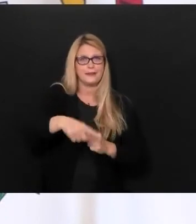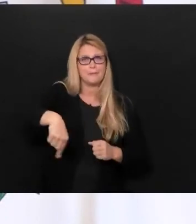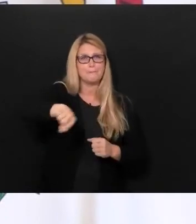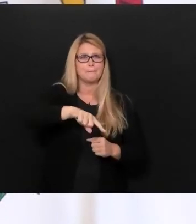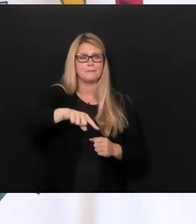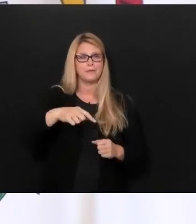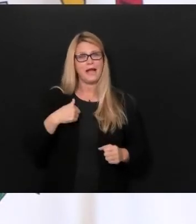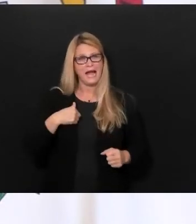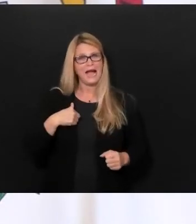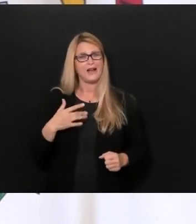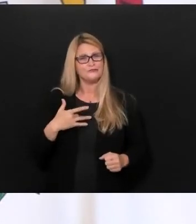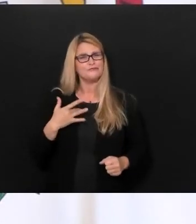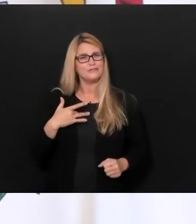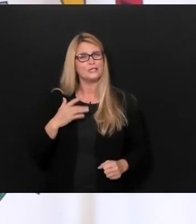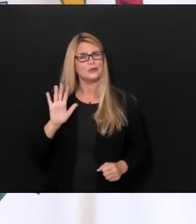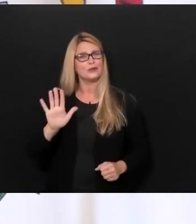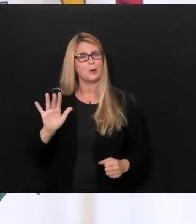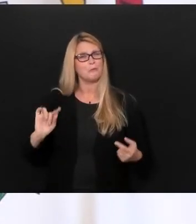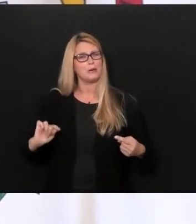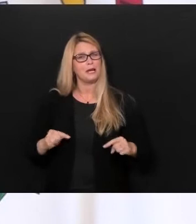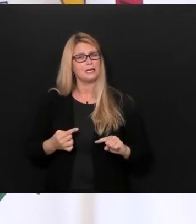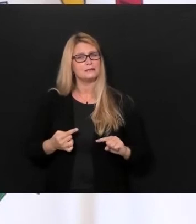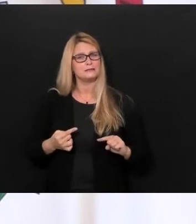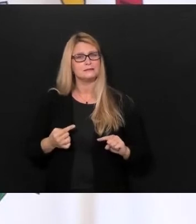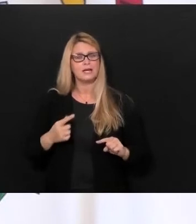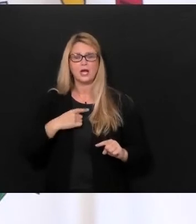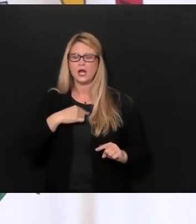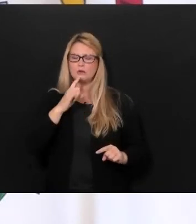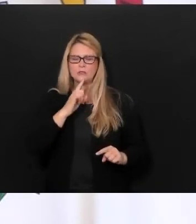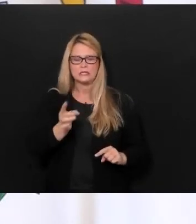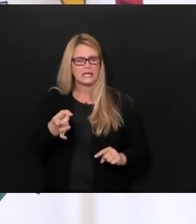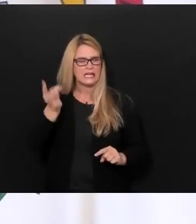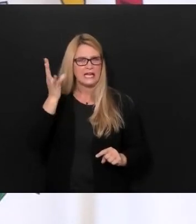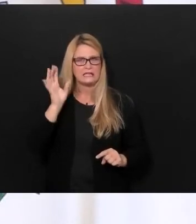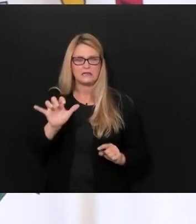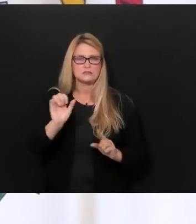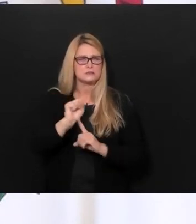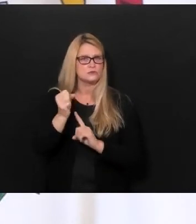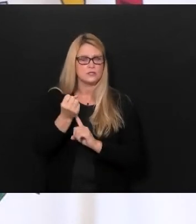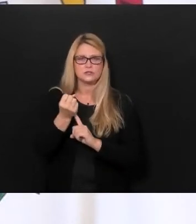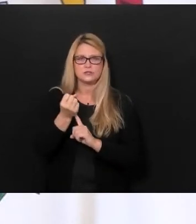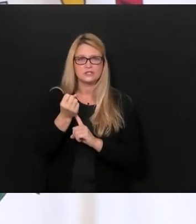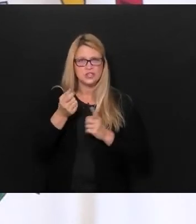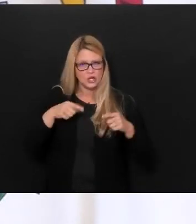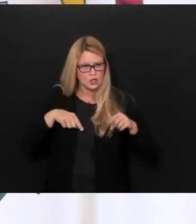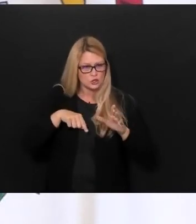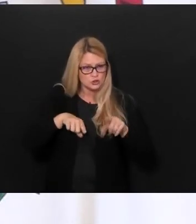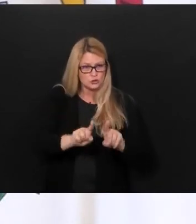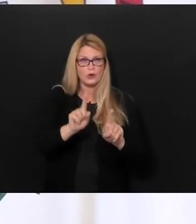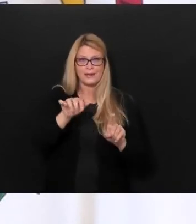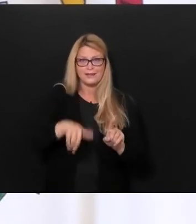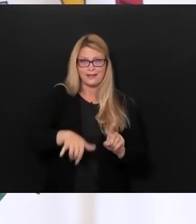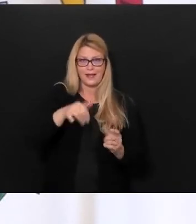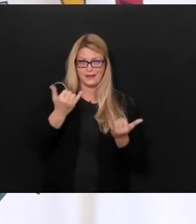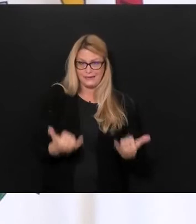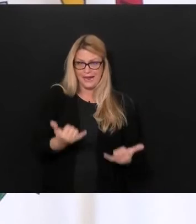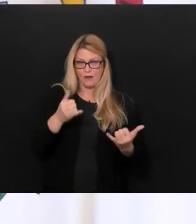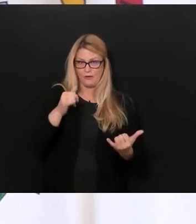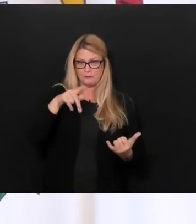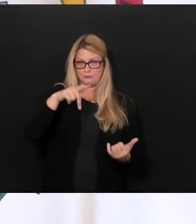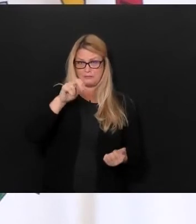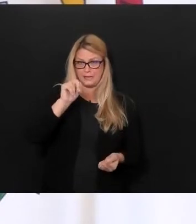I feel their pain, and I hate it like crazy. And this pandemic and all that's going on